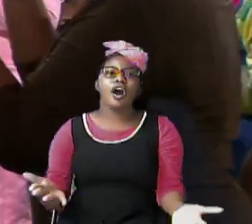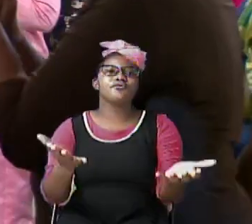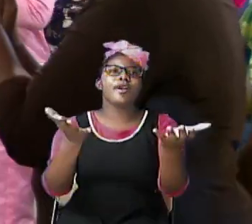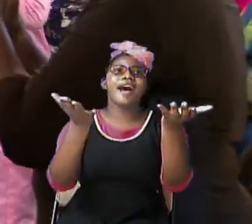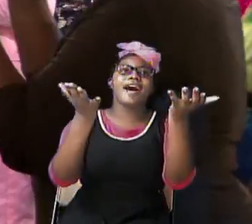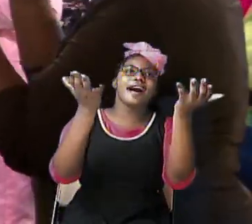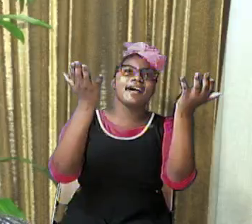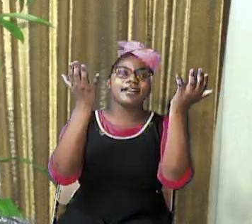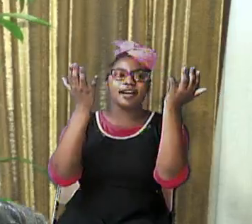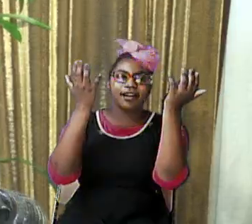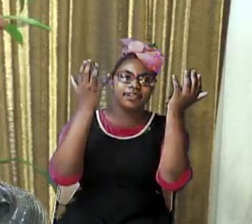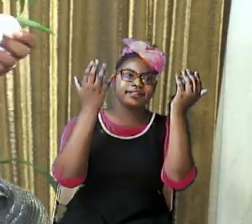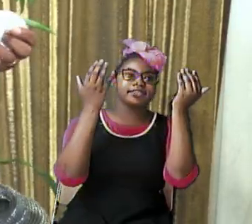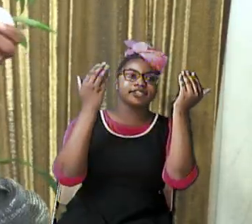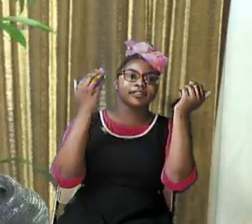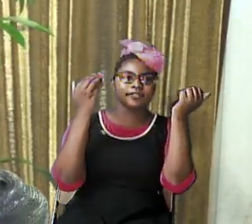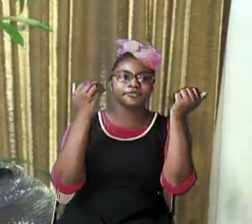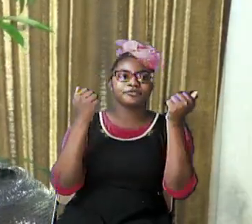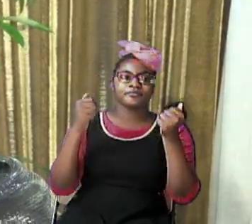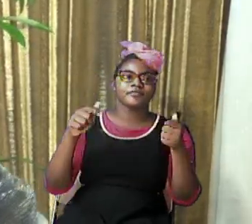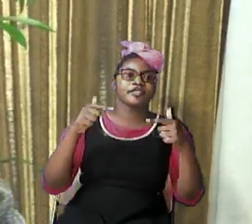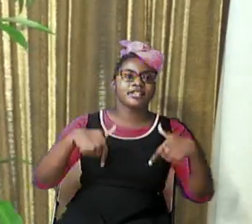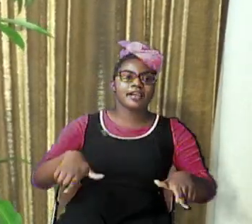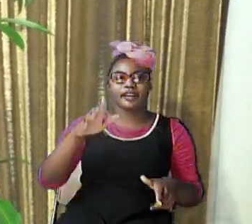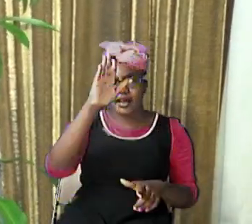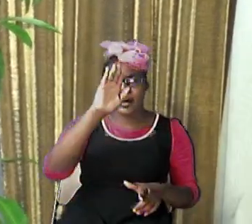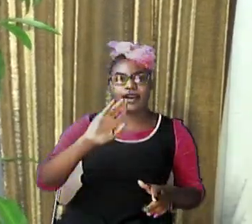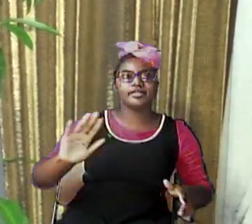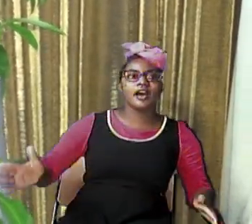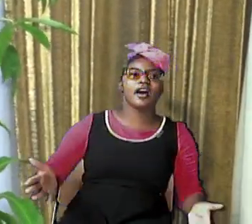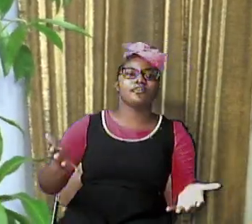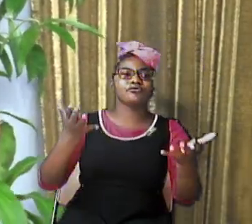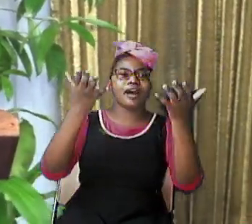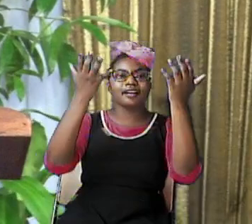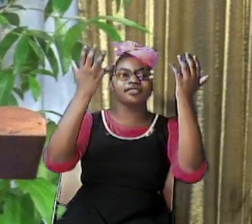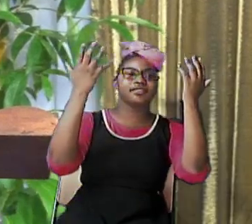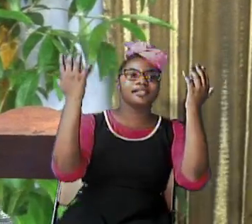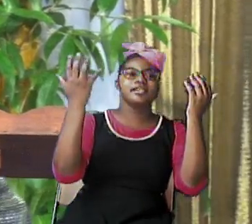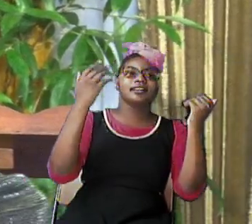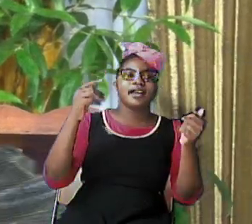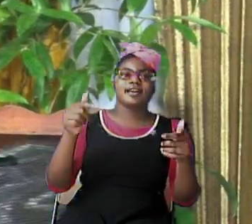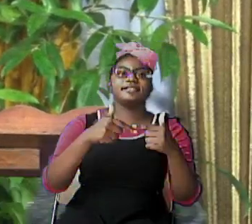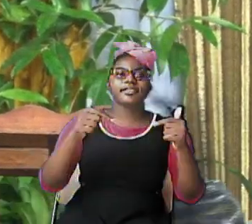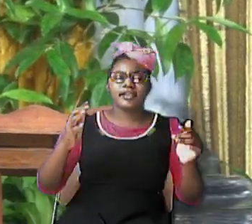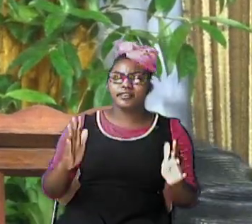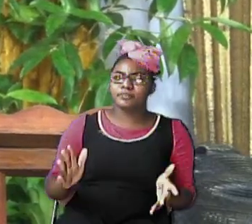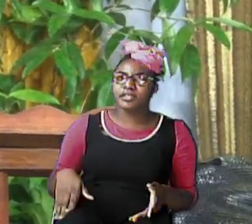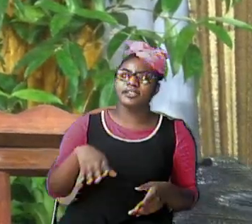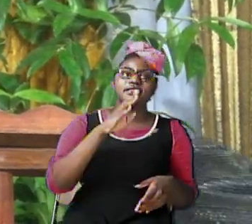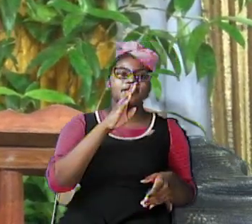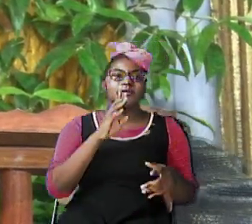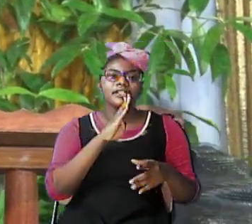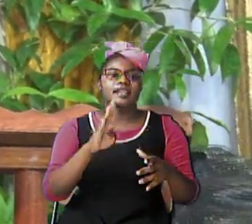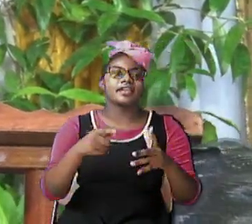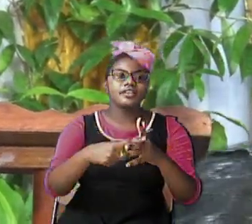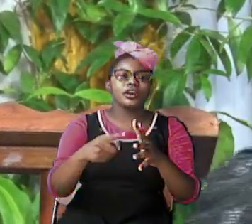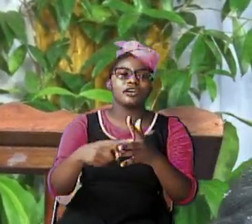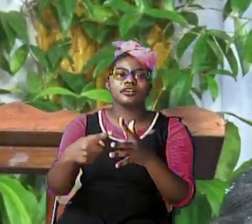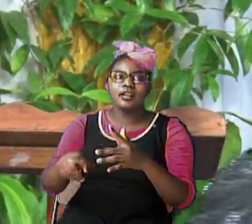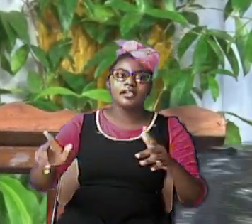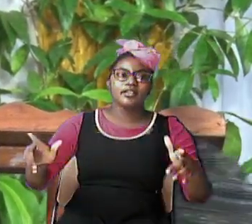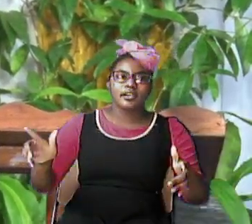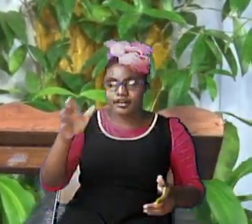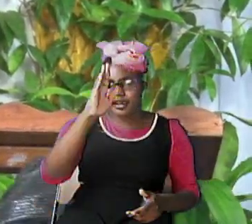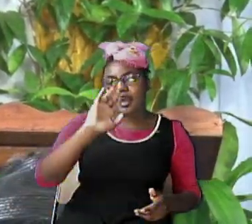God. Oh, sing that song. Let God arise. Come and his enemies be